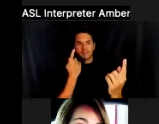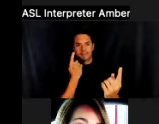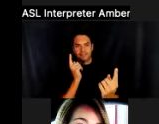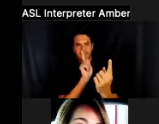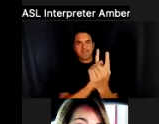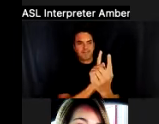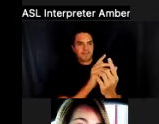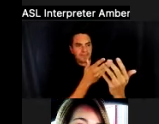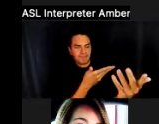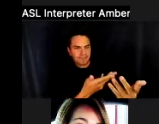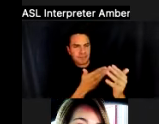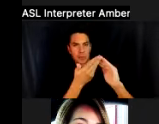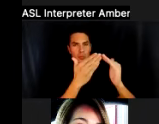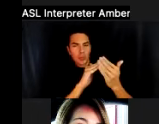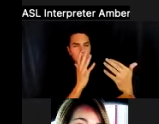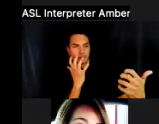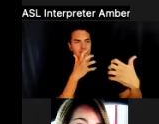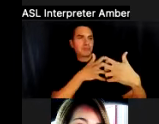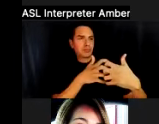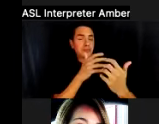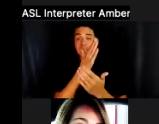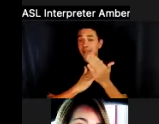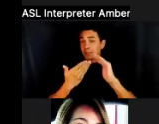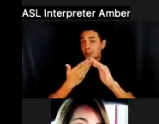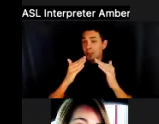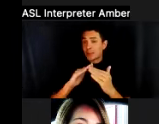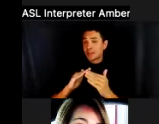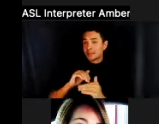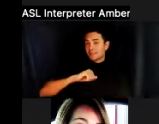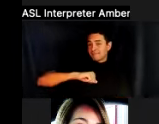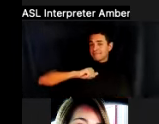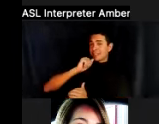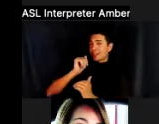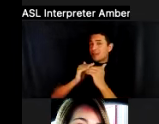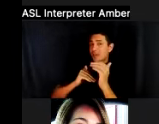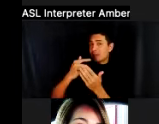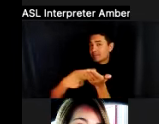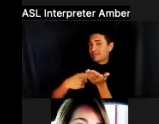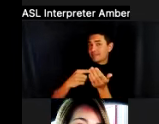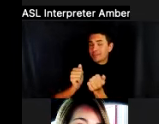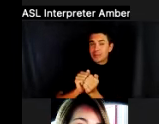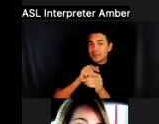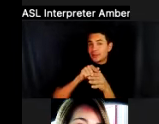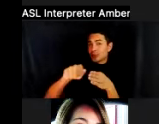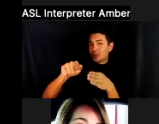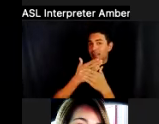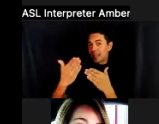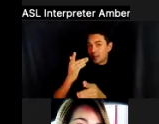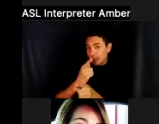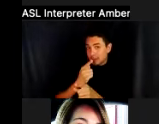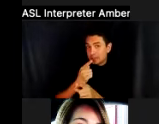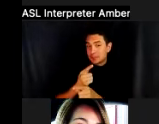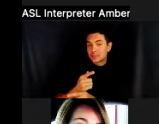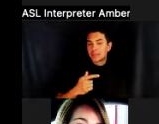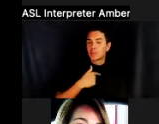particular, where they're at, because some communities might not be as comfortable talking about certain subjects, right? We know that,